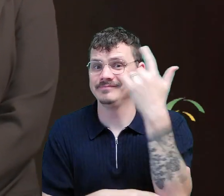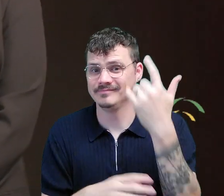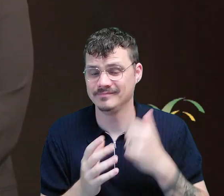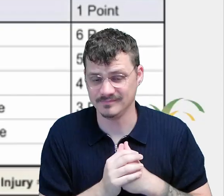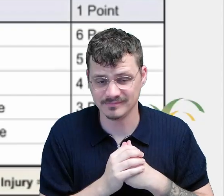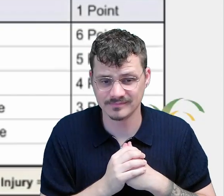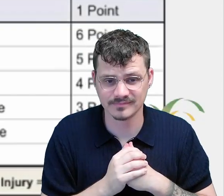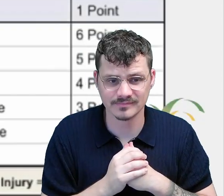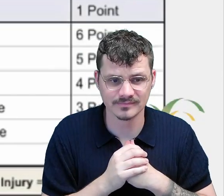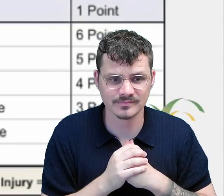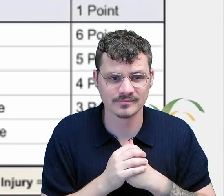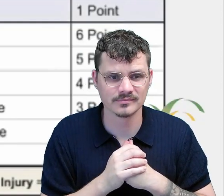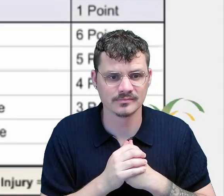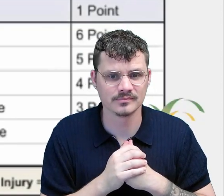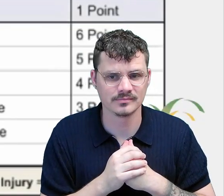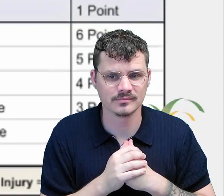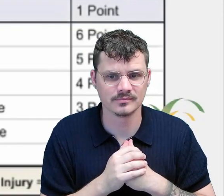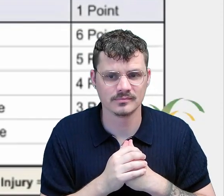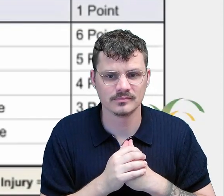age.